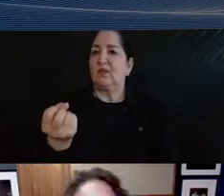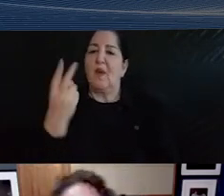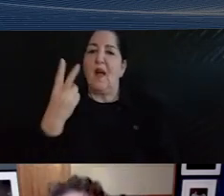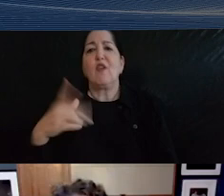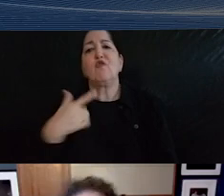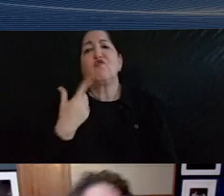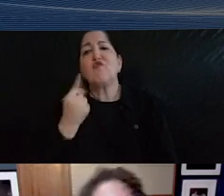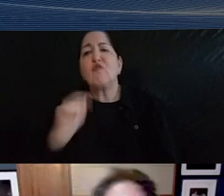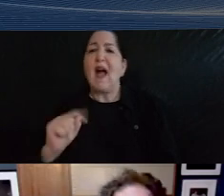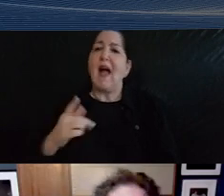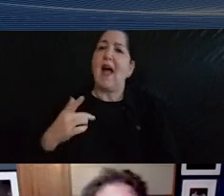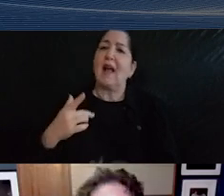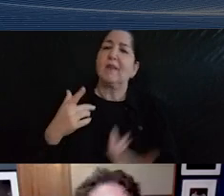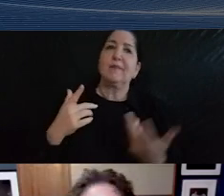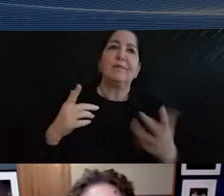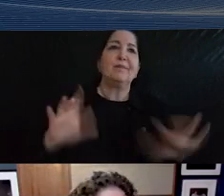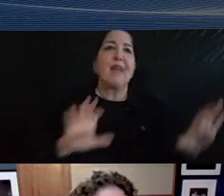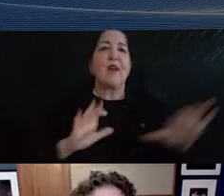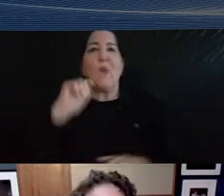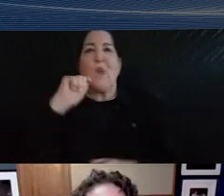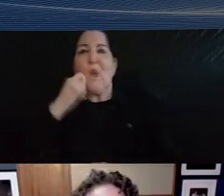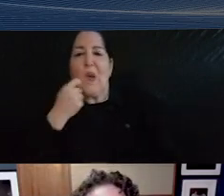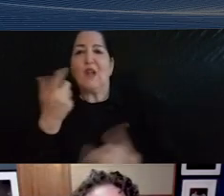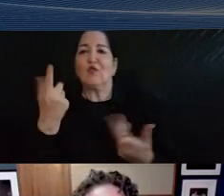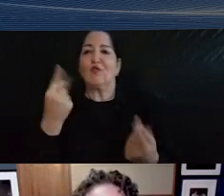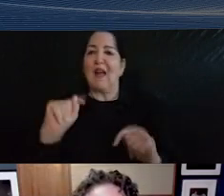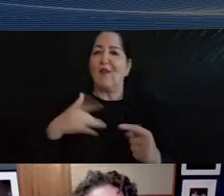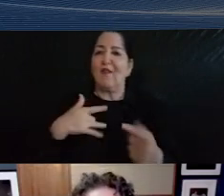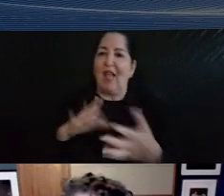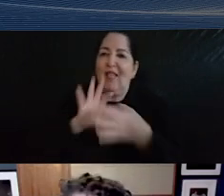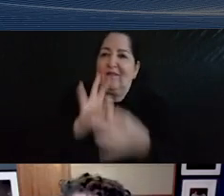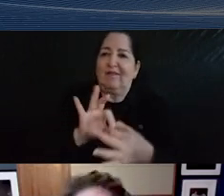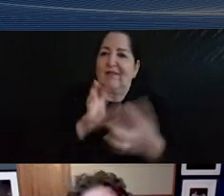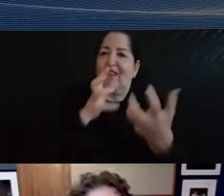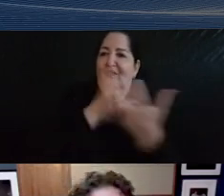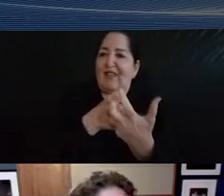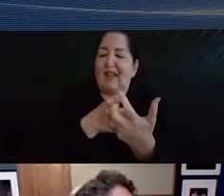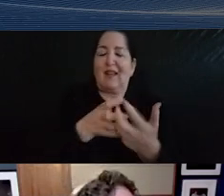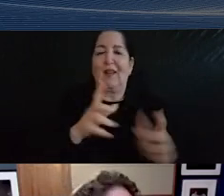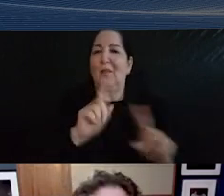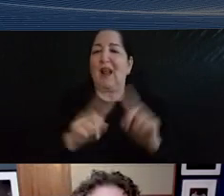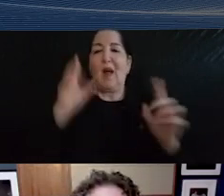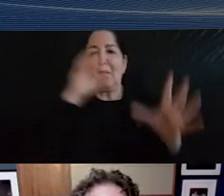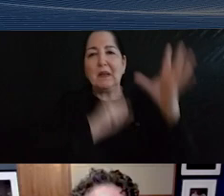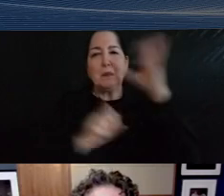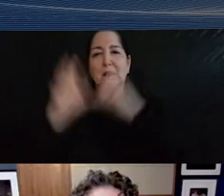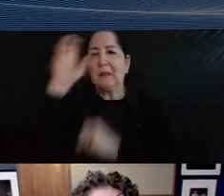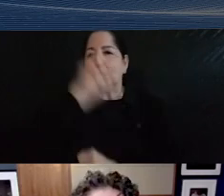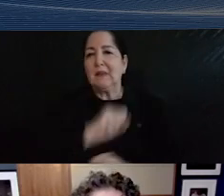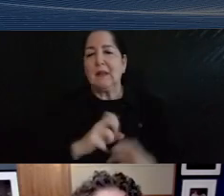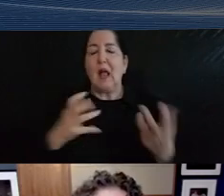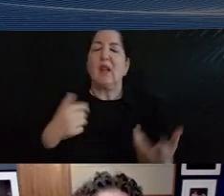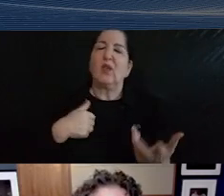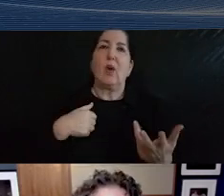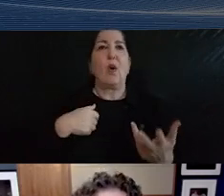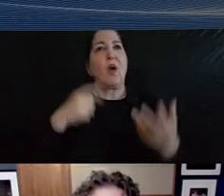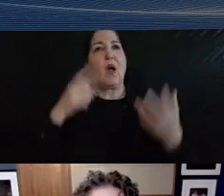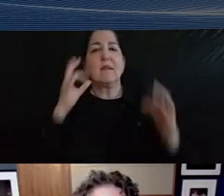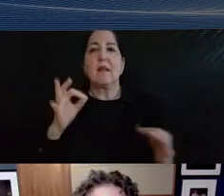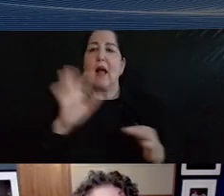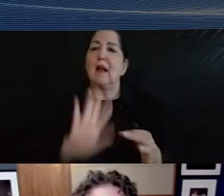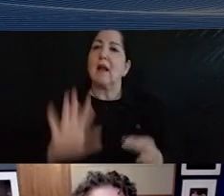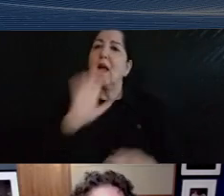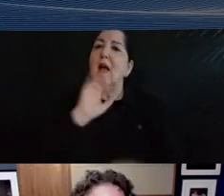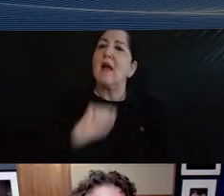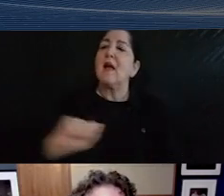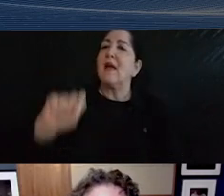try to be cool and you try to fit in. And there was a lot of stuff that I was missing. So around the time I was 19, I decided, you know what? I think it's time to